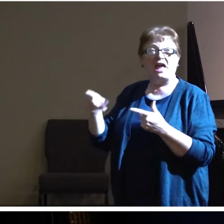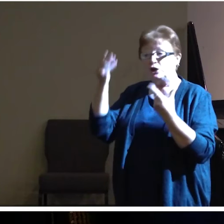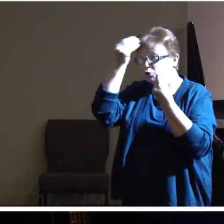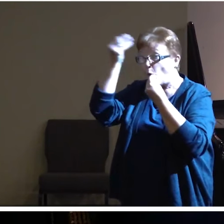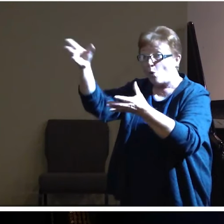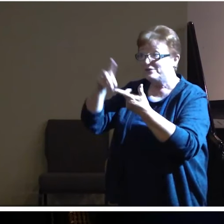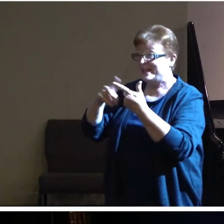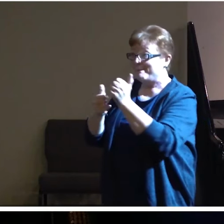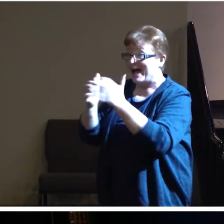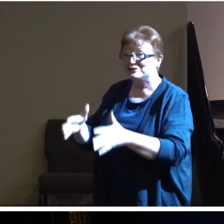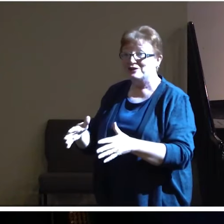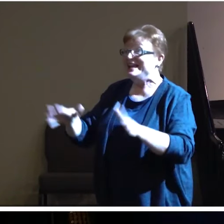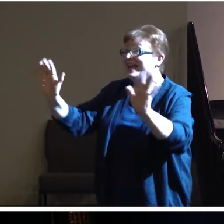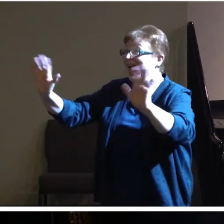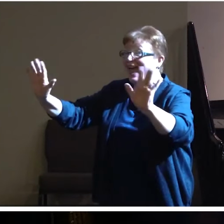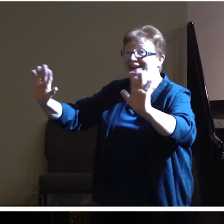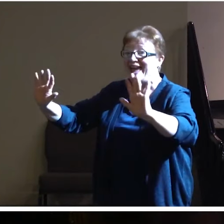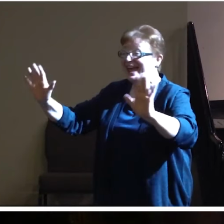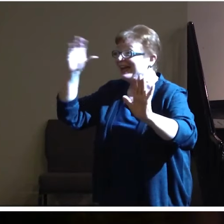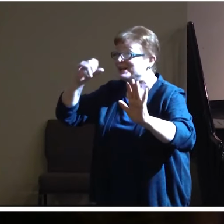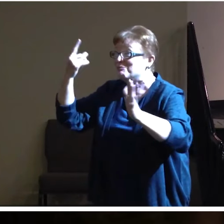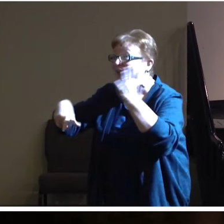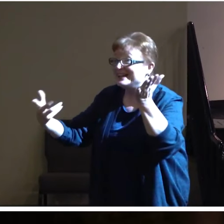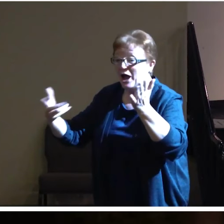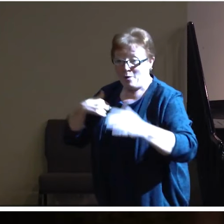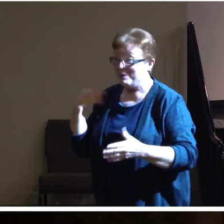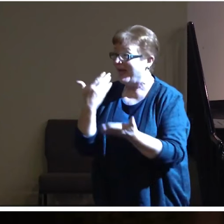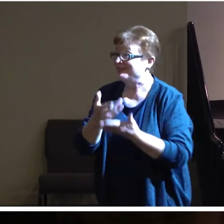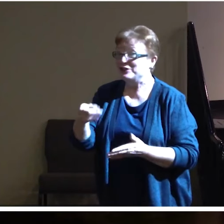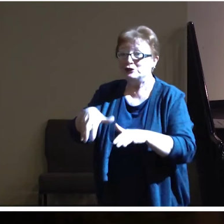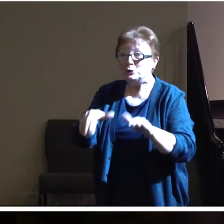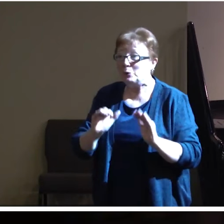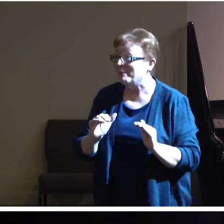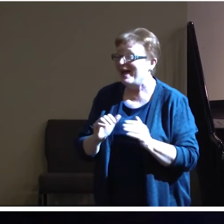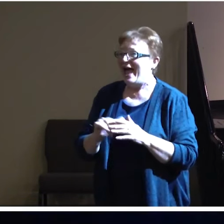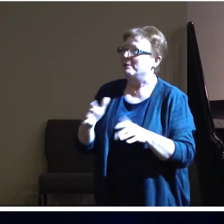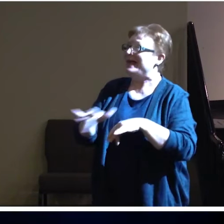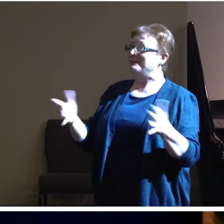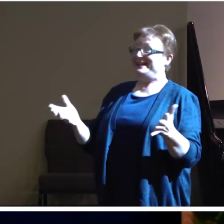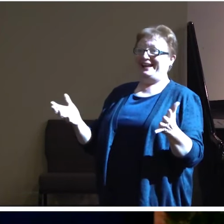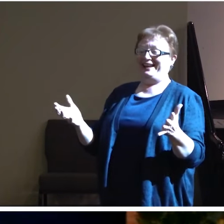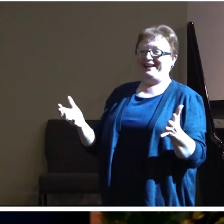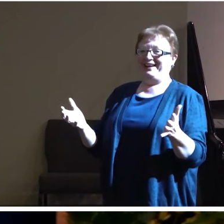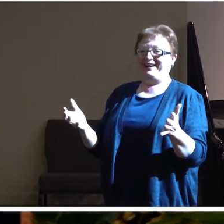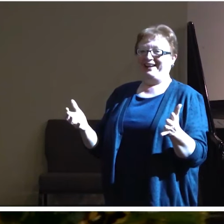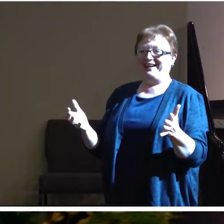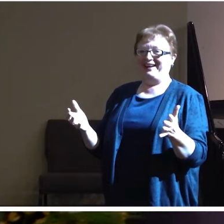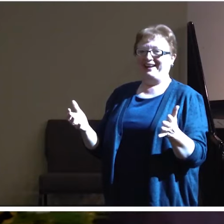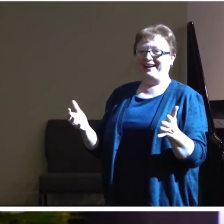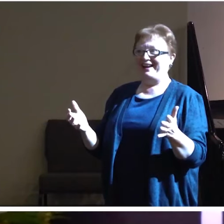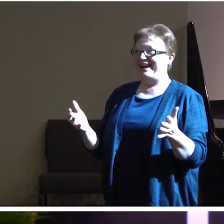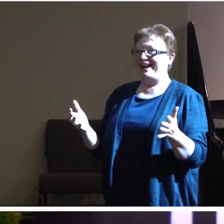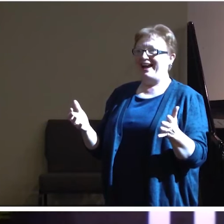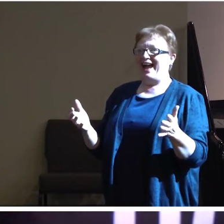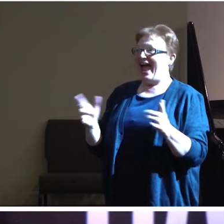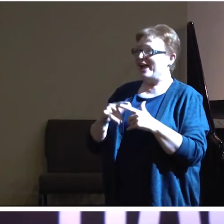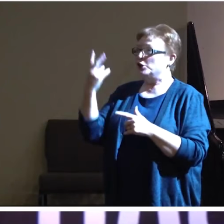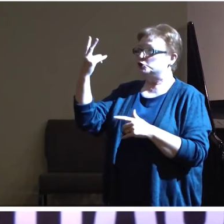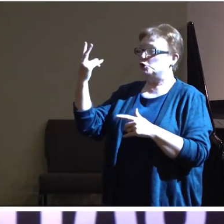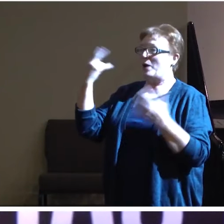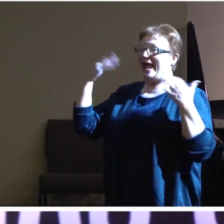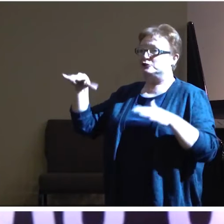go and tell the apostles, hey, guess what? We went to the tomb. It was empty. And a couple of angels